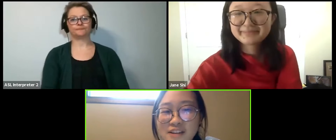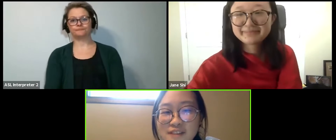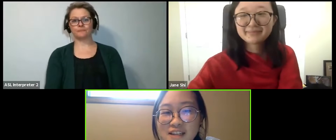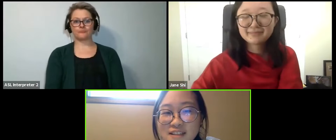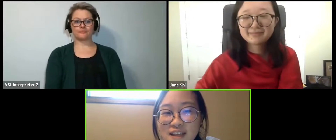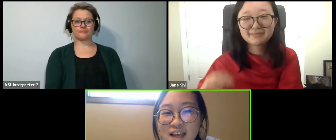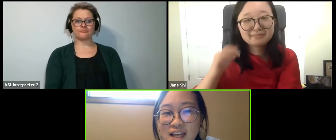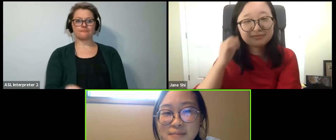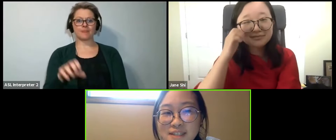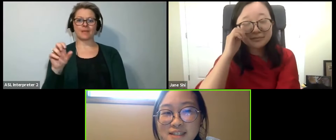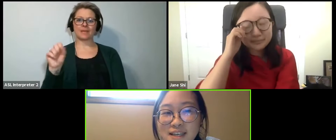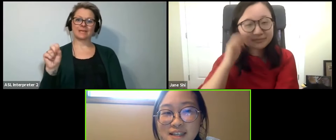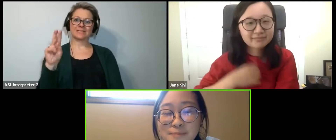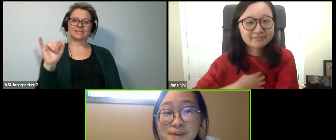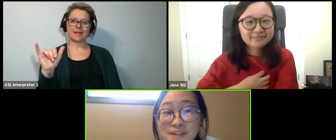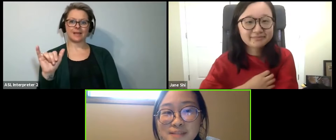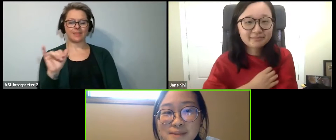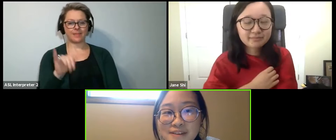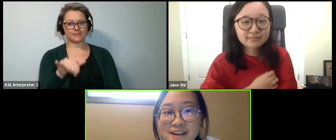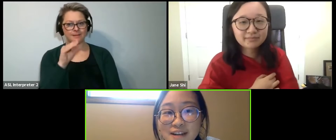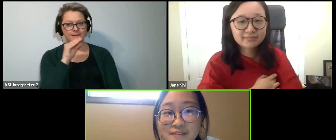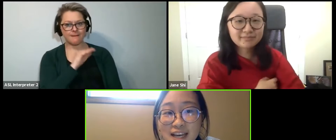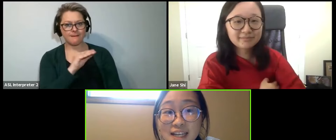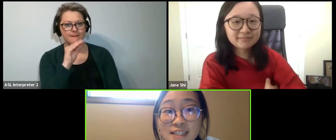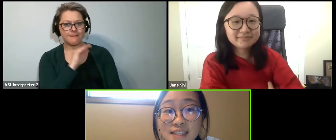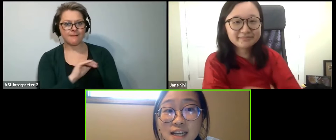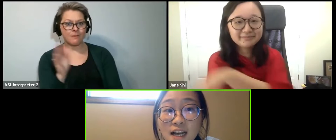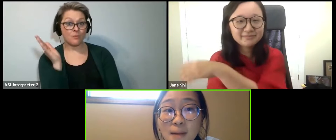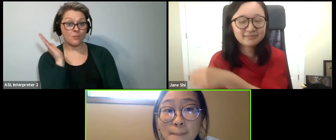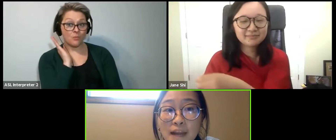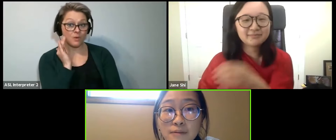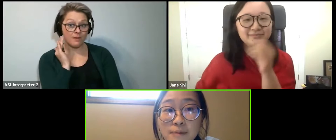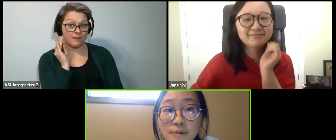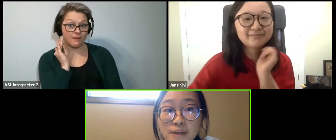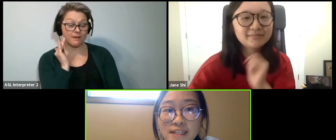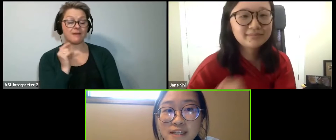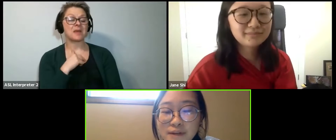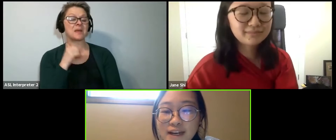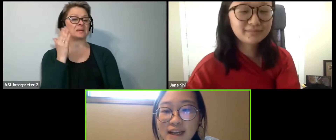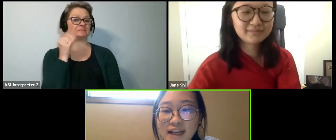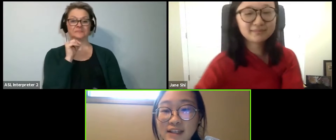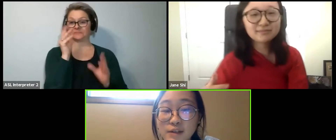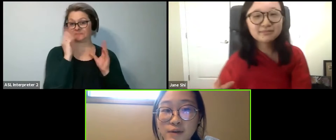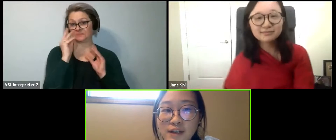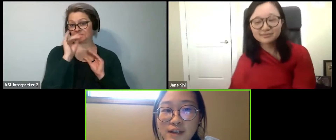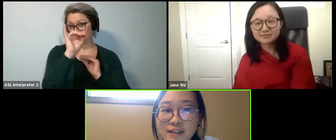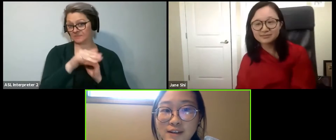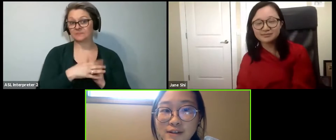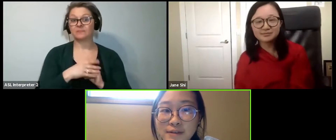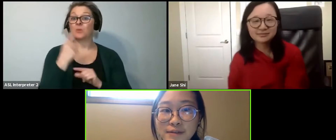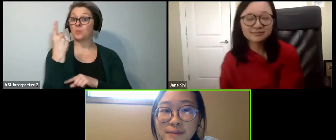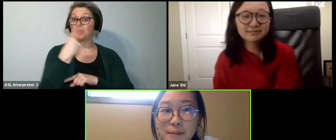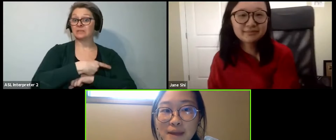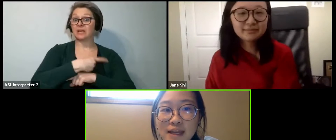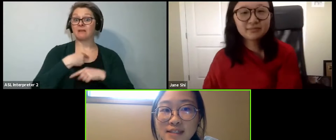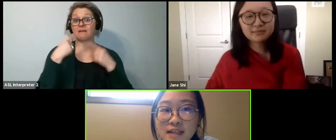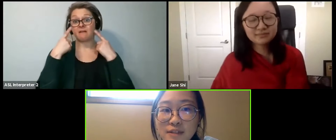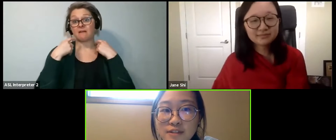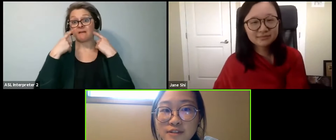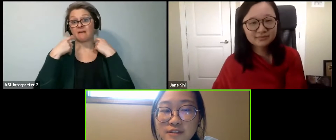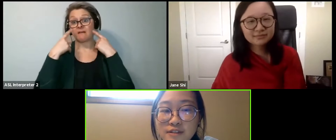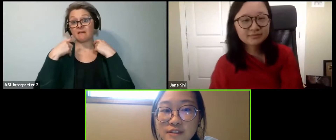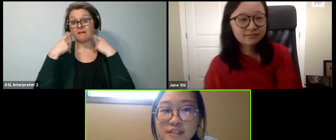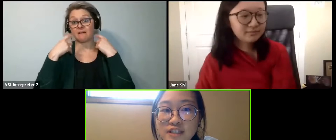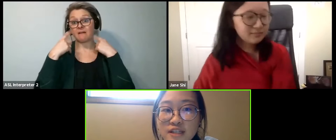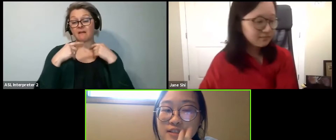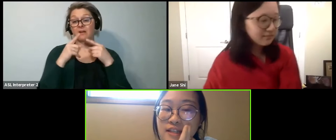Now, I know that is a lie because I experienced about none of that. I remember one day when I had cried all the way through my mask, I